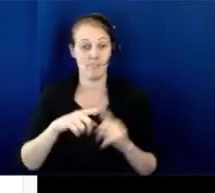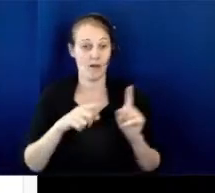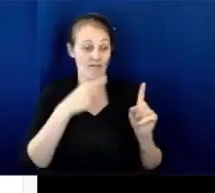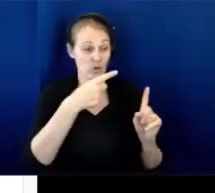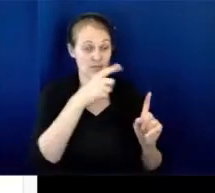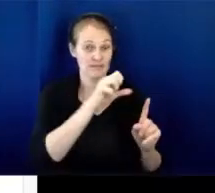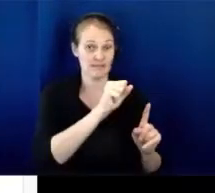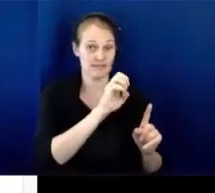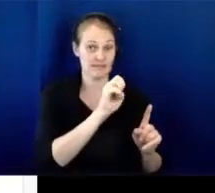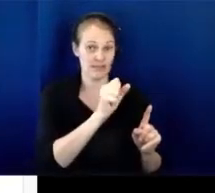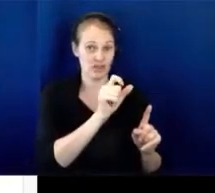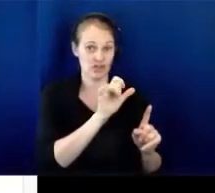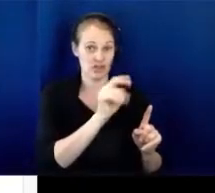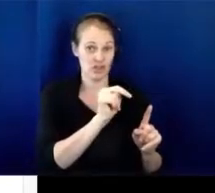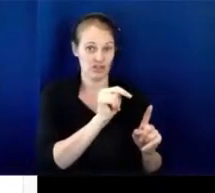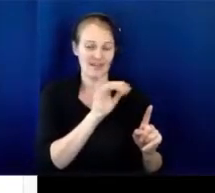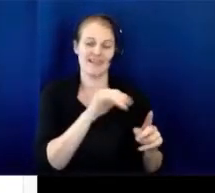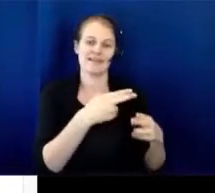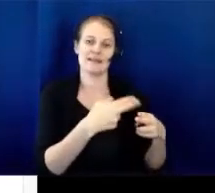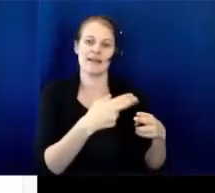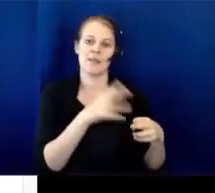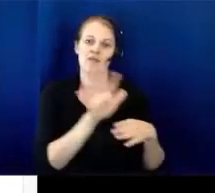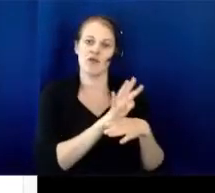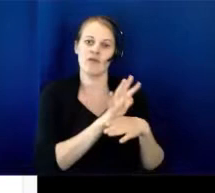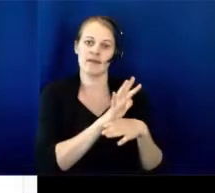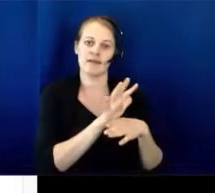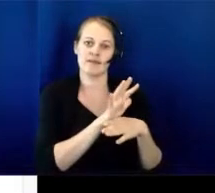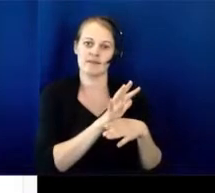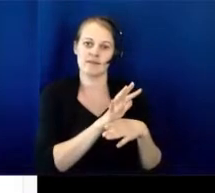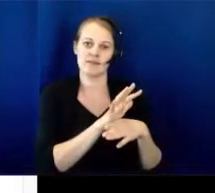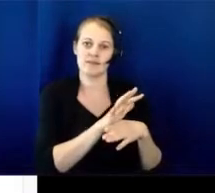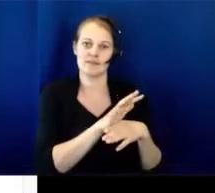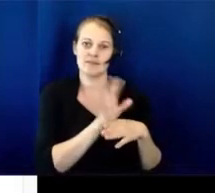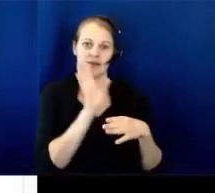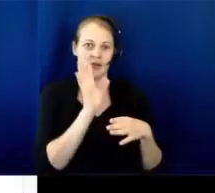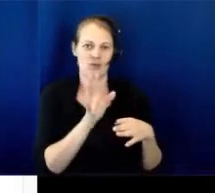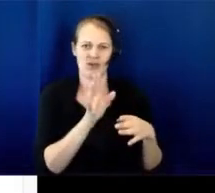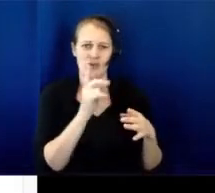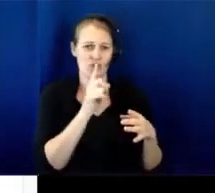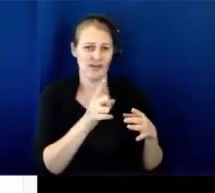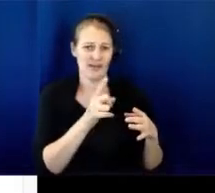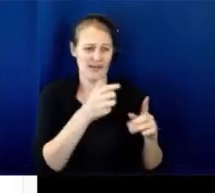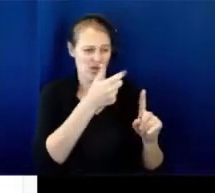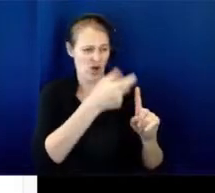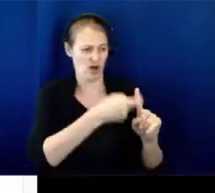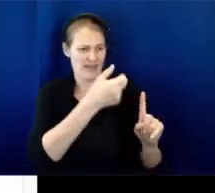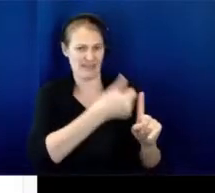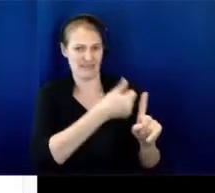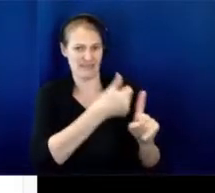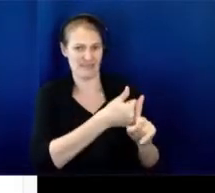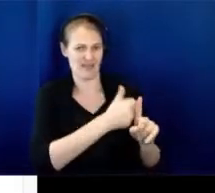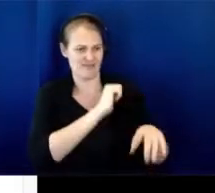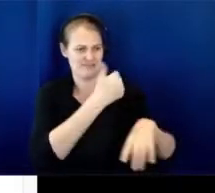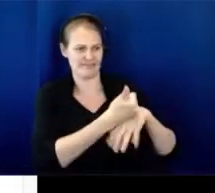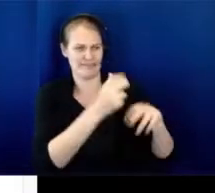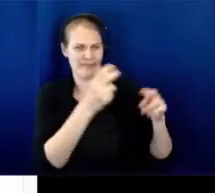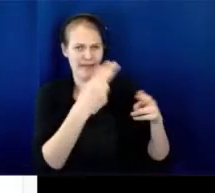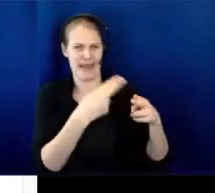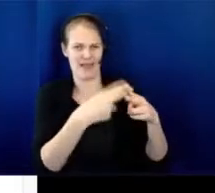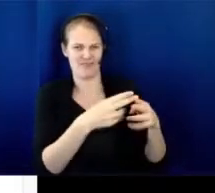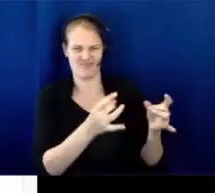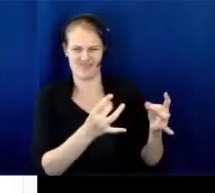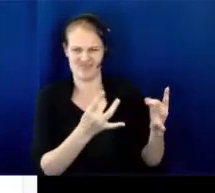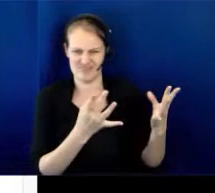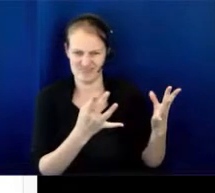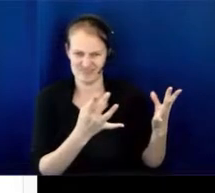your video. And it actually, when it defaults to the worst possible name ever. So you want to make sure to